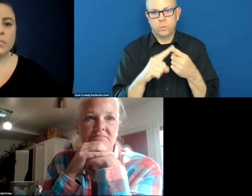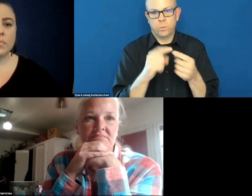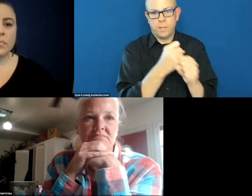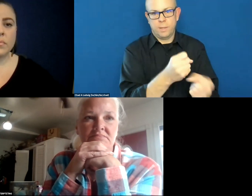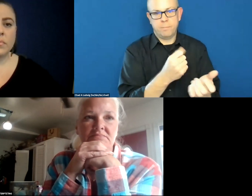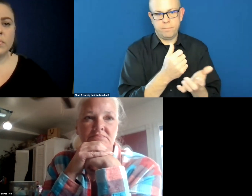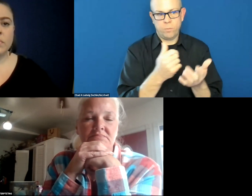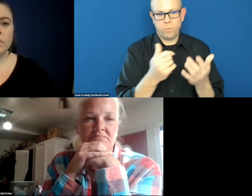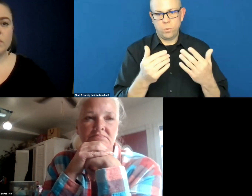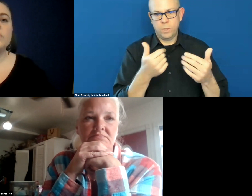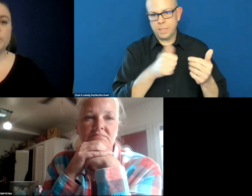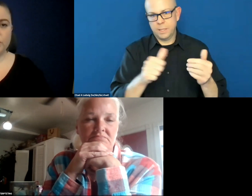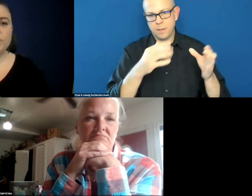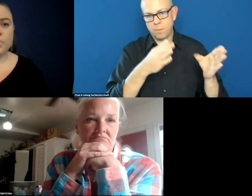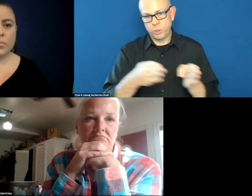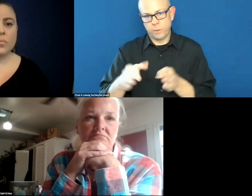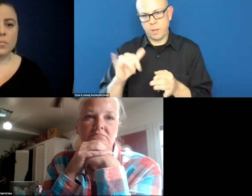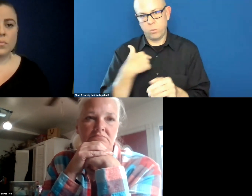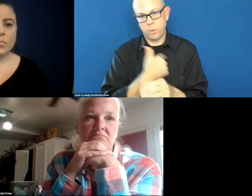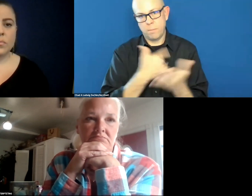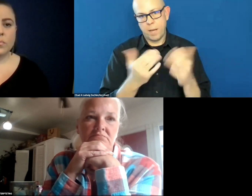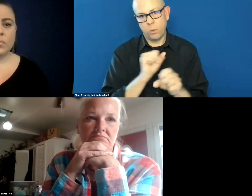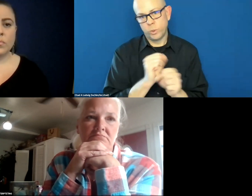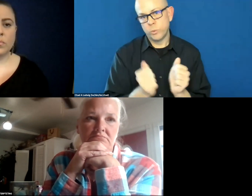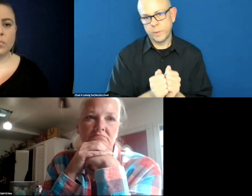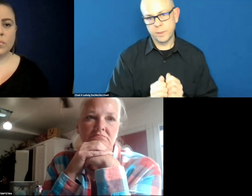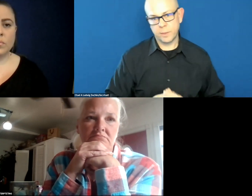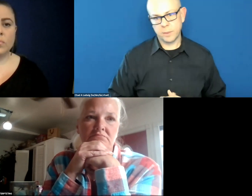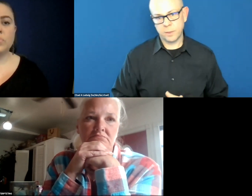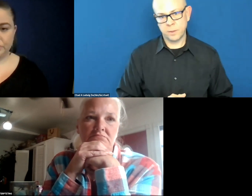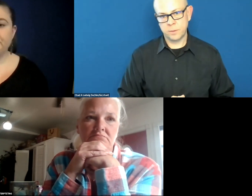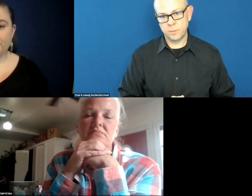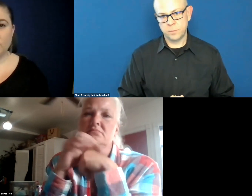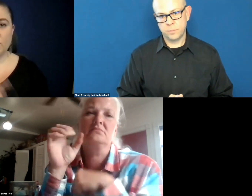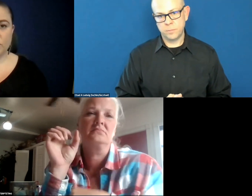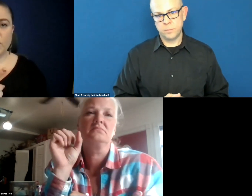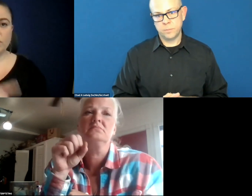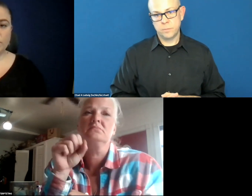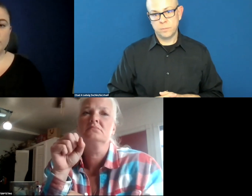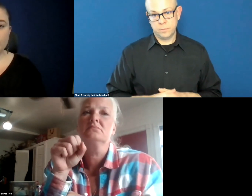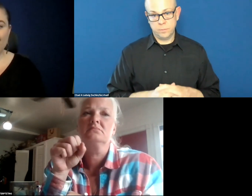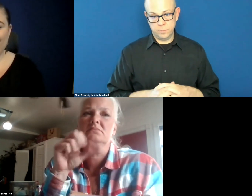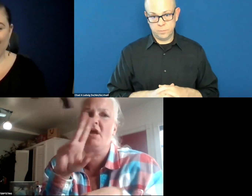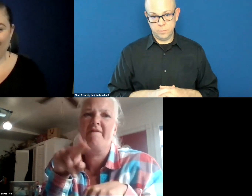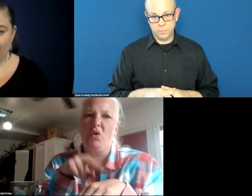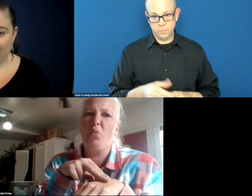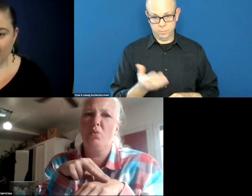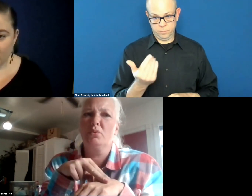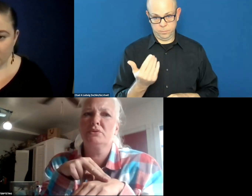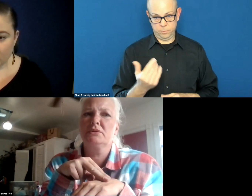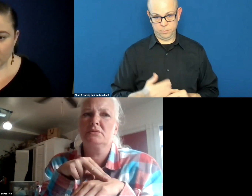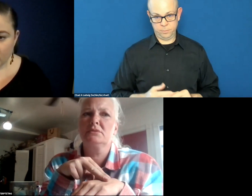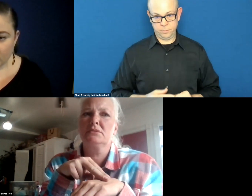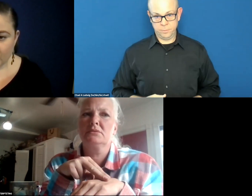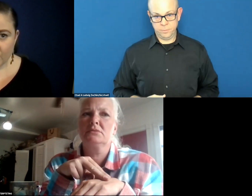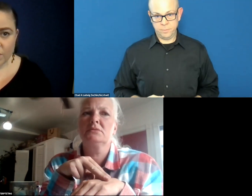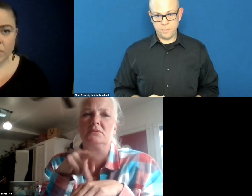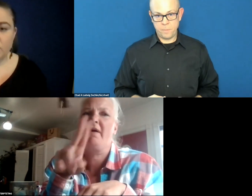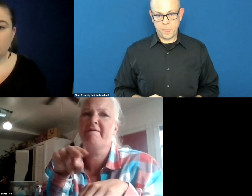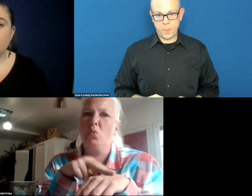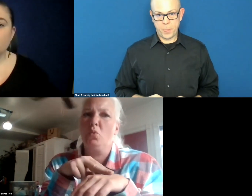maybe you can help work with us to prepare a list of resources or collect that sort of information. That would be very